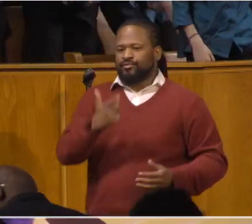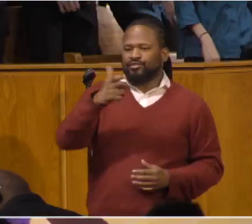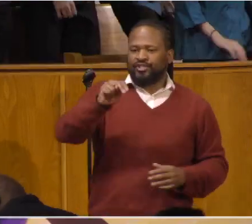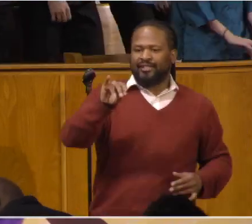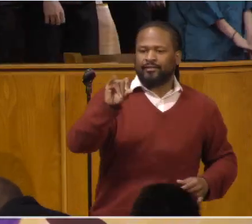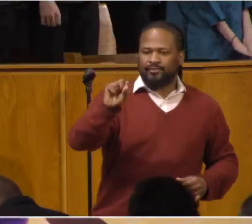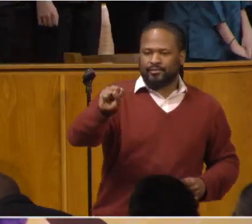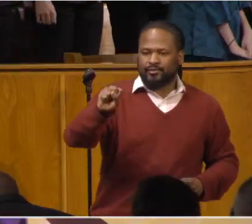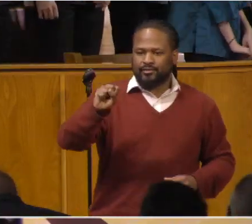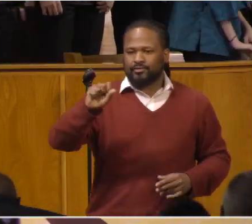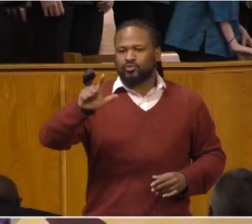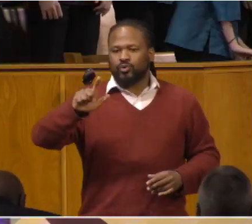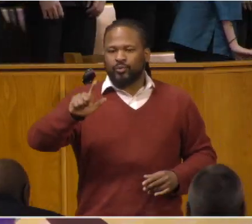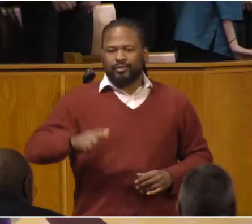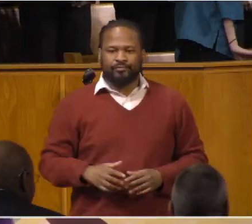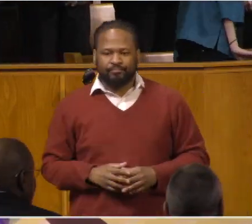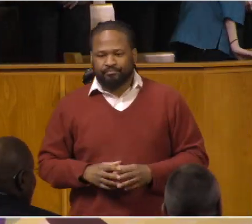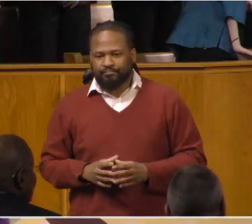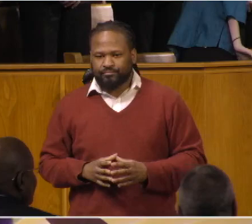21.